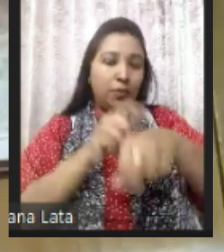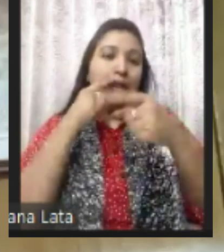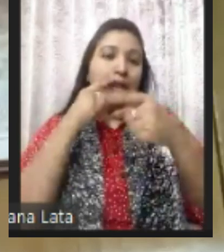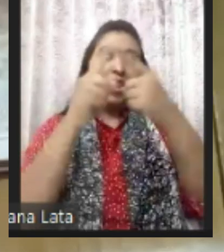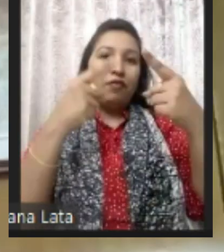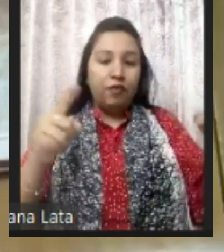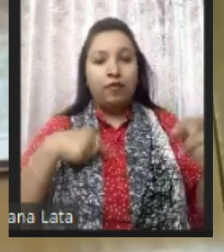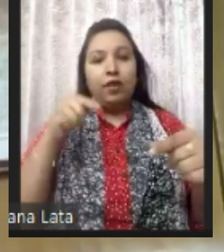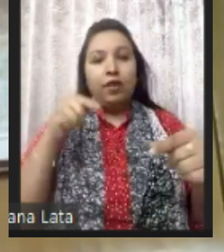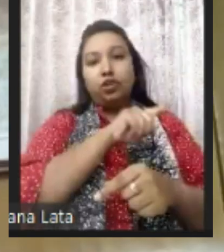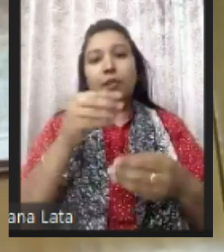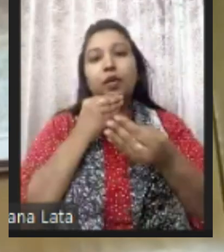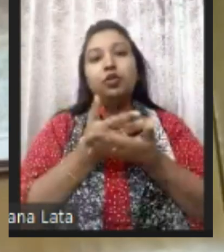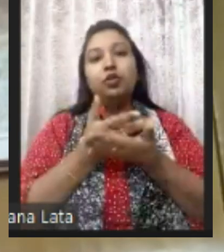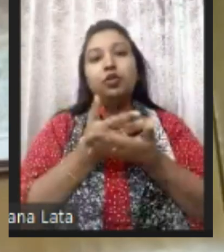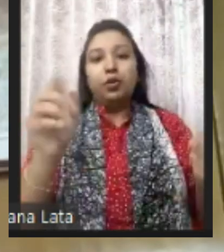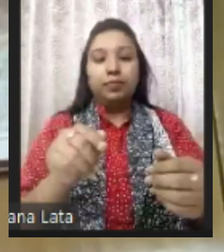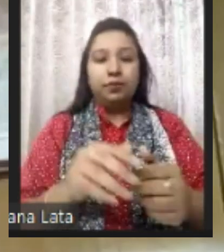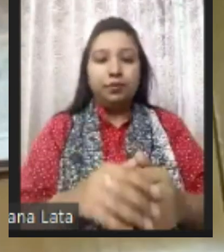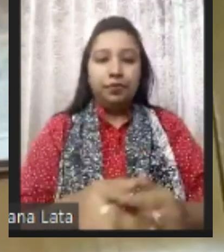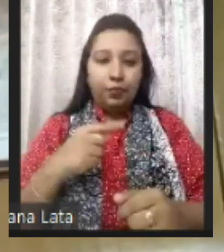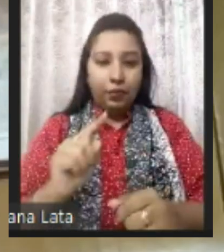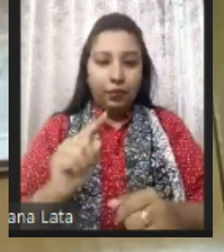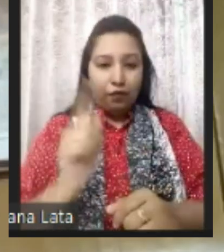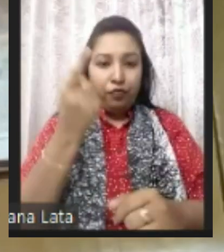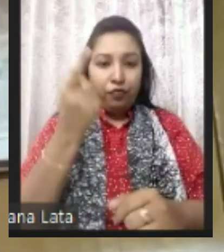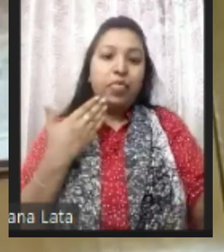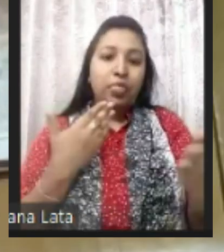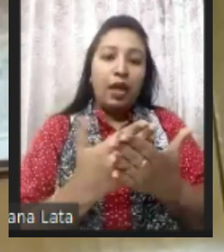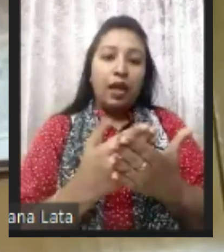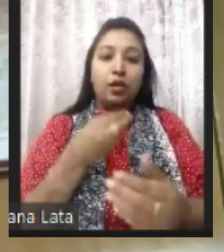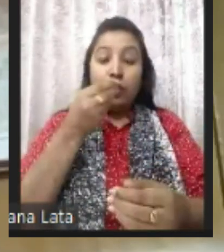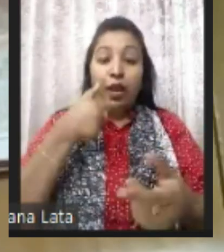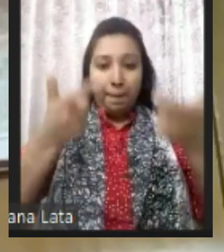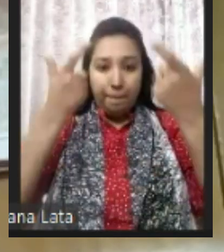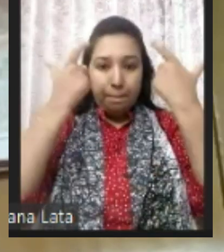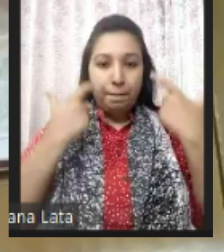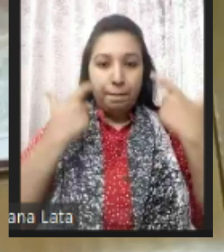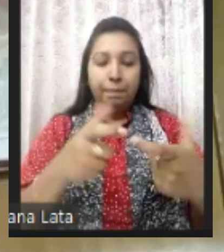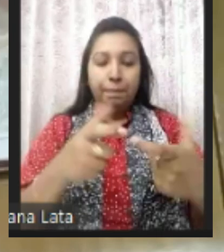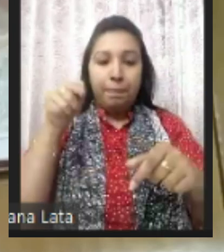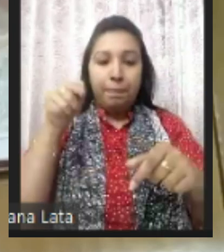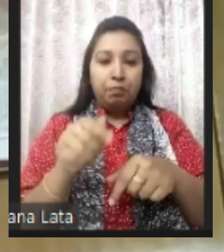At first, I would like to thank the organizer for organizing such a time-worthy